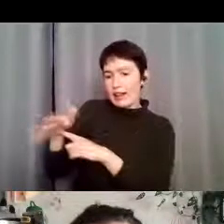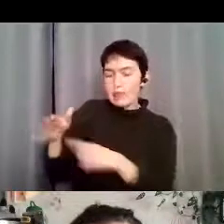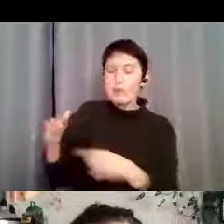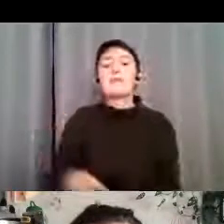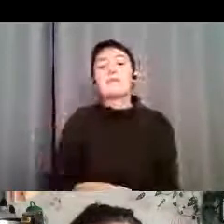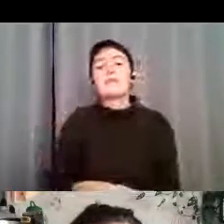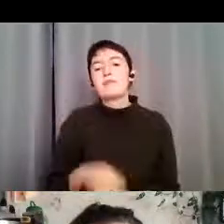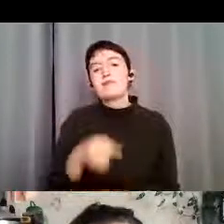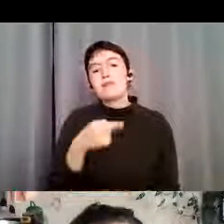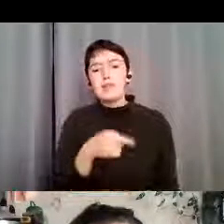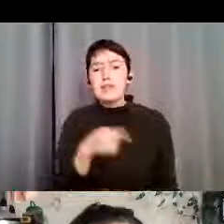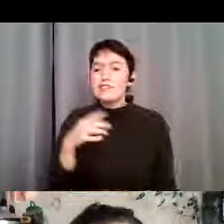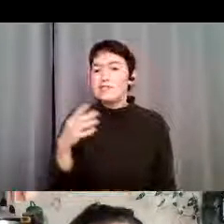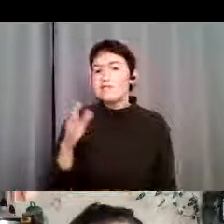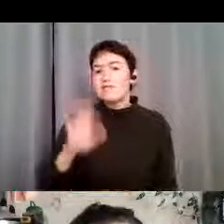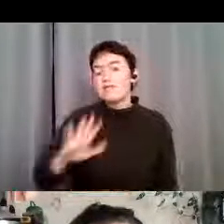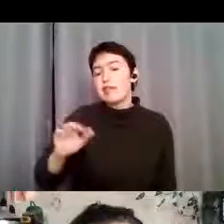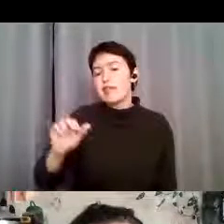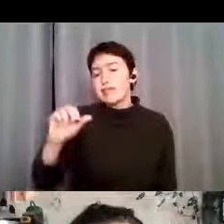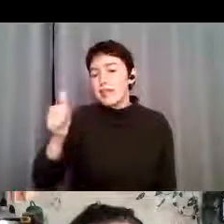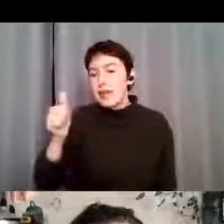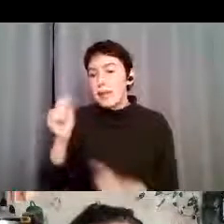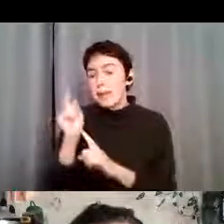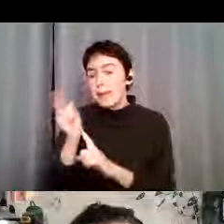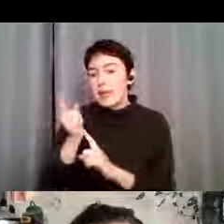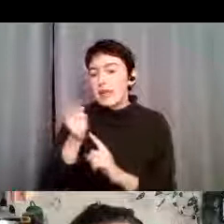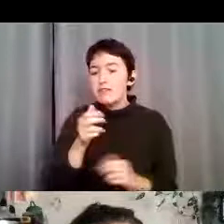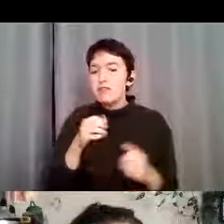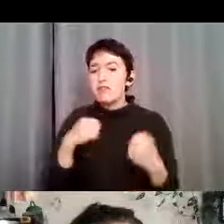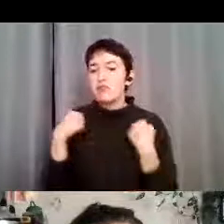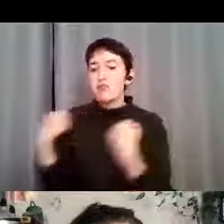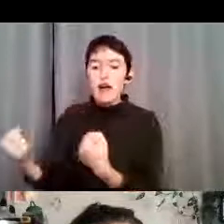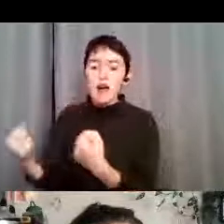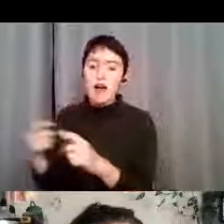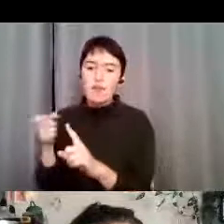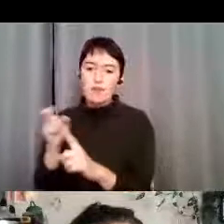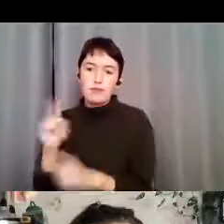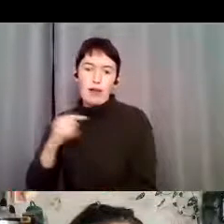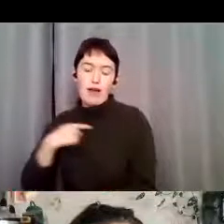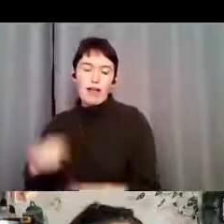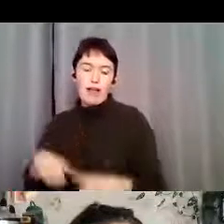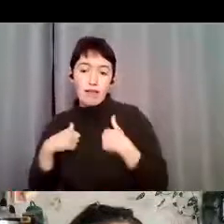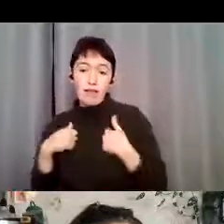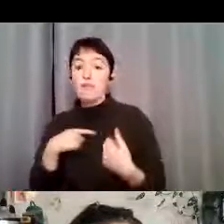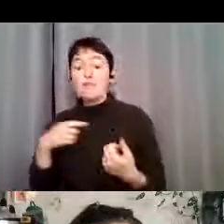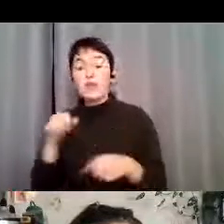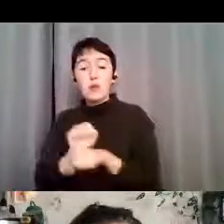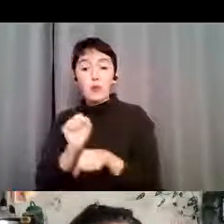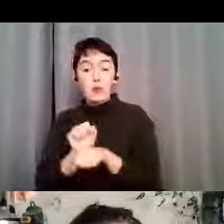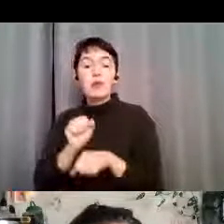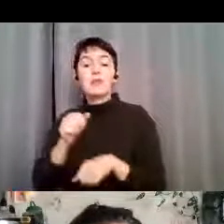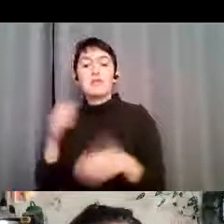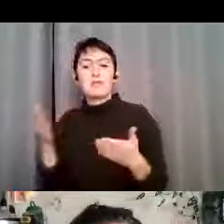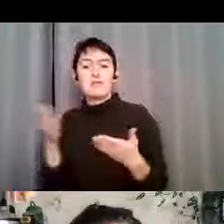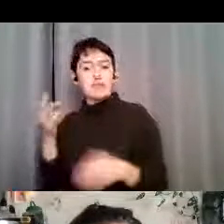or drive away from where I live. I live and work in Columbia, Maryland, not too far from this